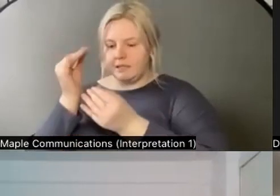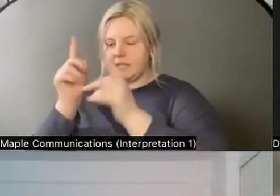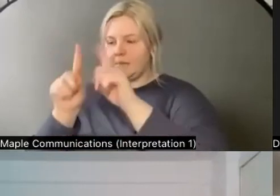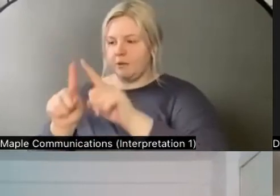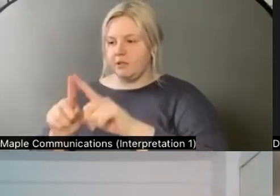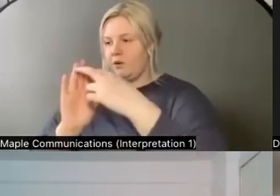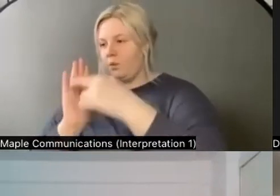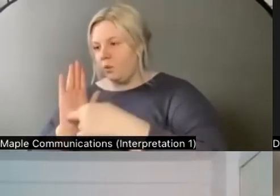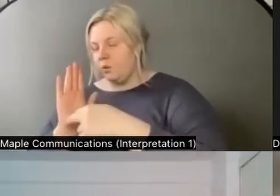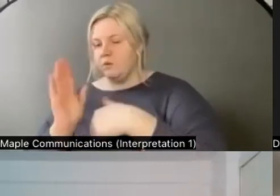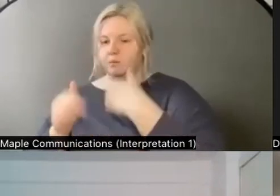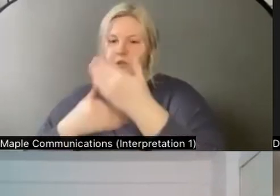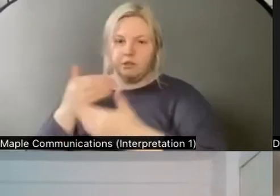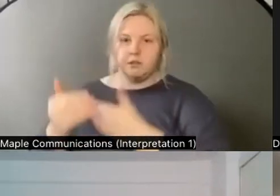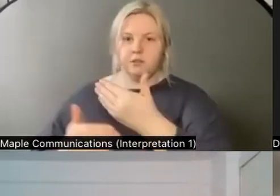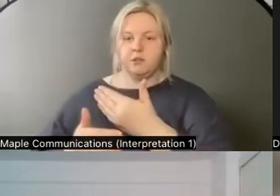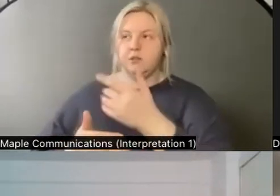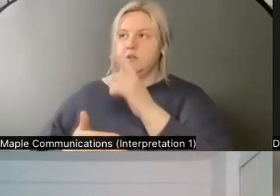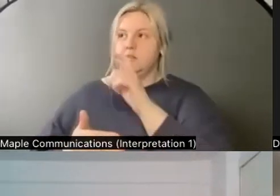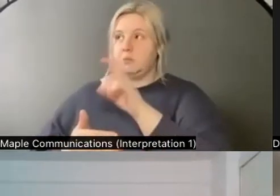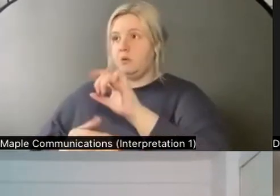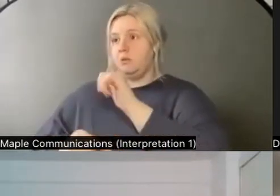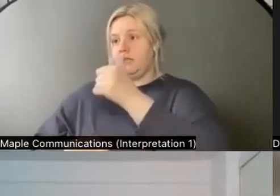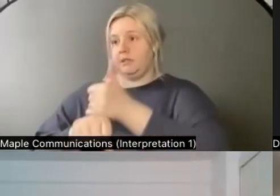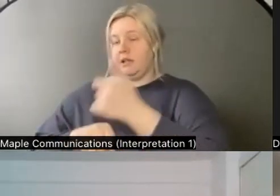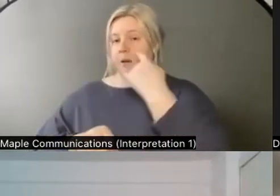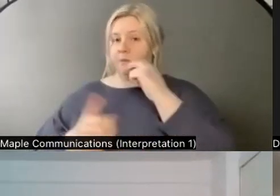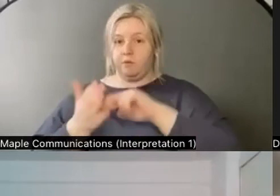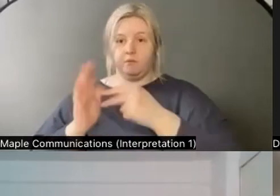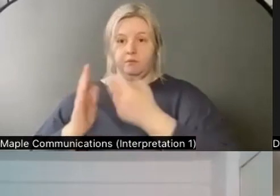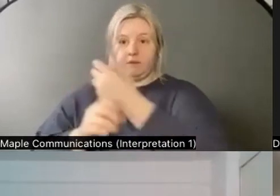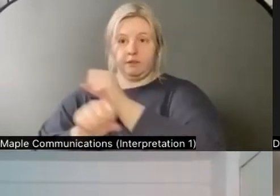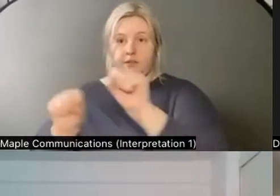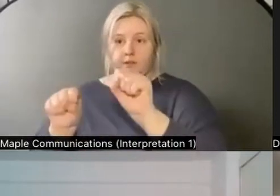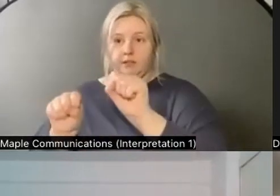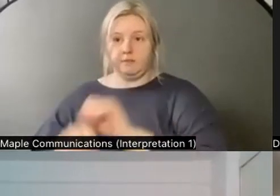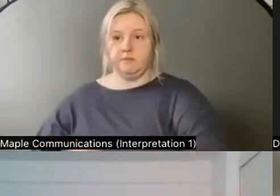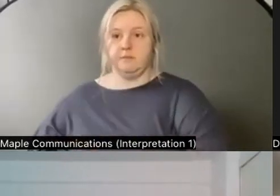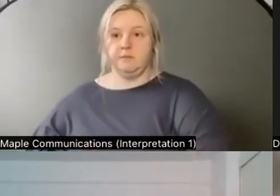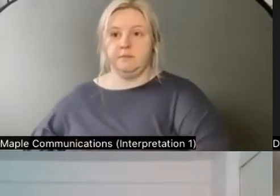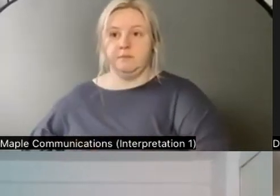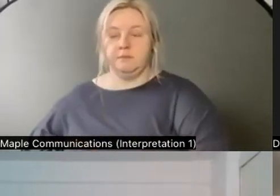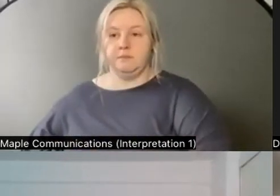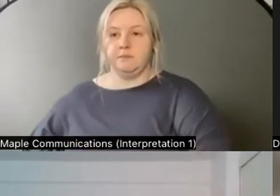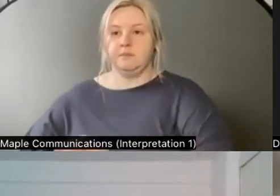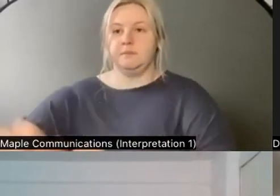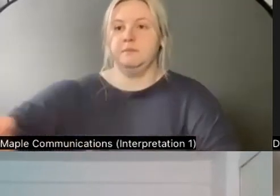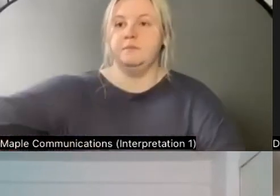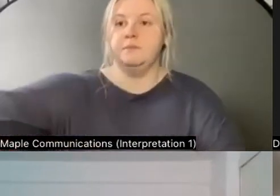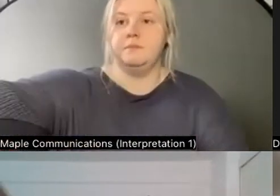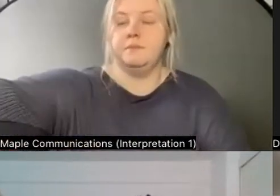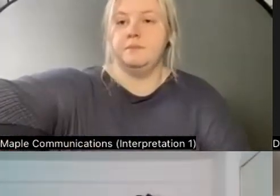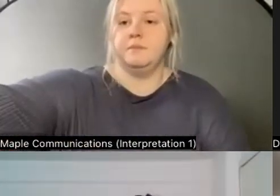procedures that are meant to keep people safe during the pandemic. and how fundamentally